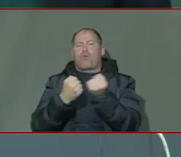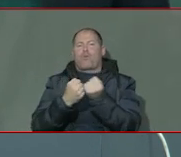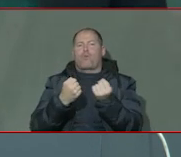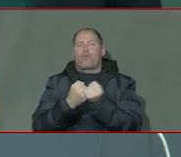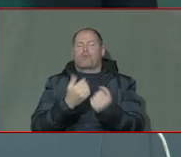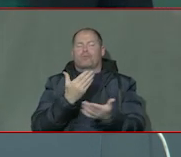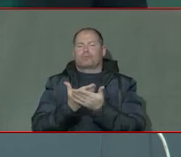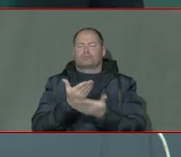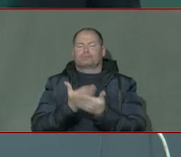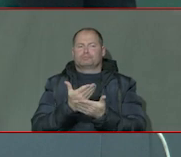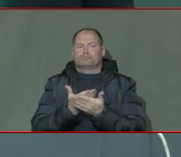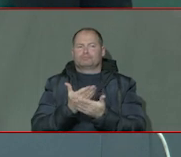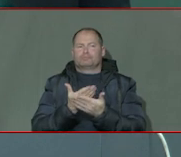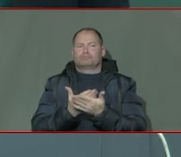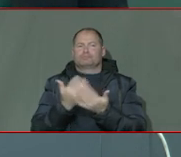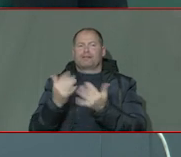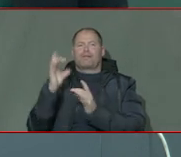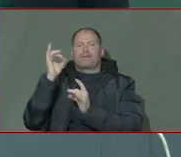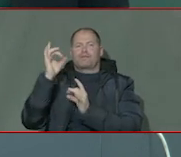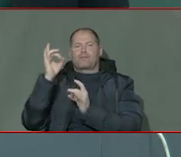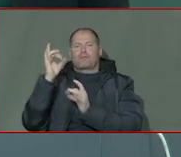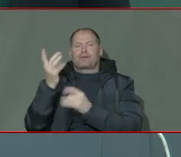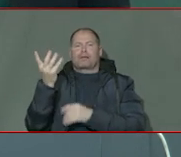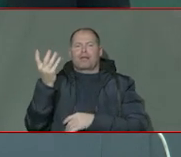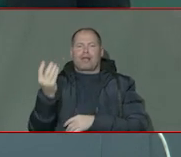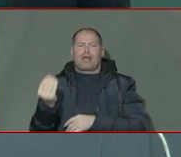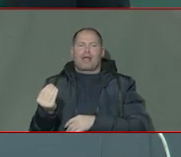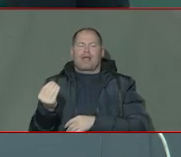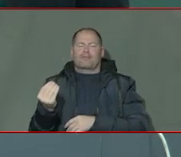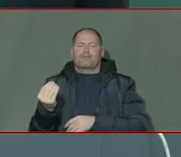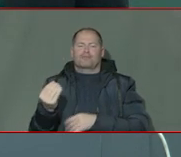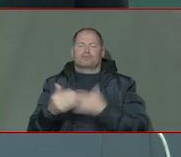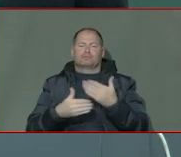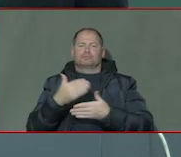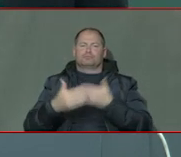has the coded message for protein synthesis.